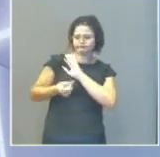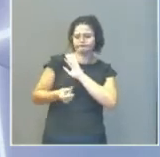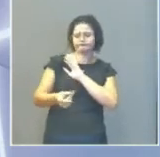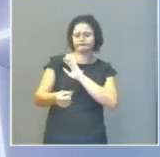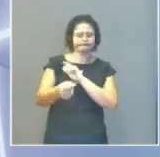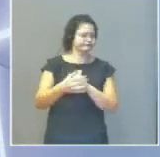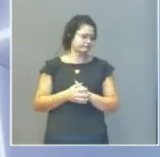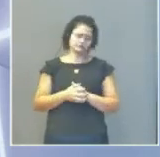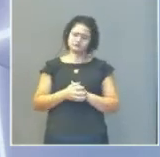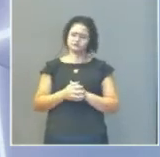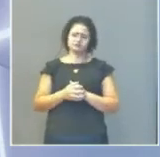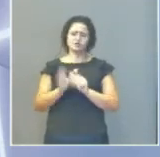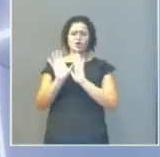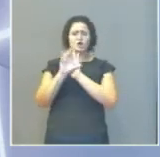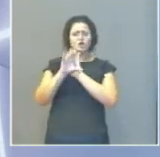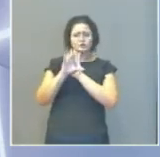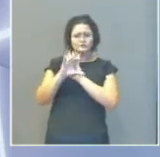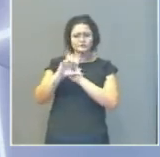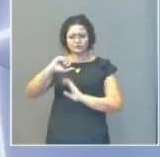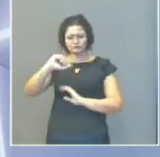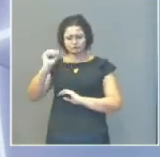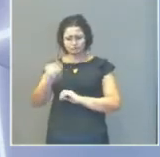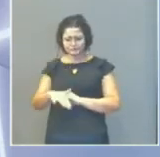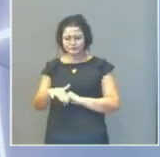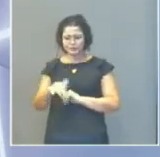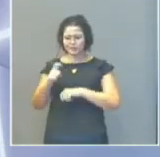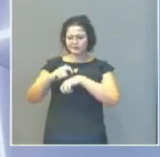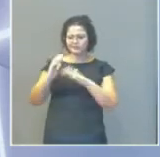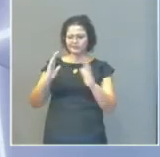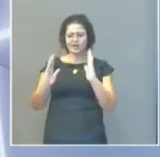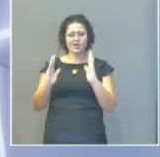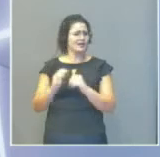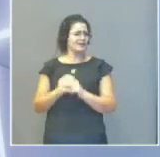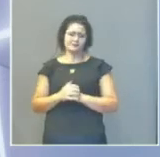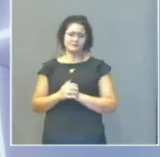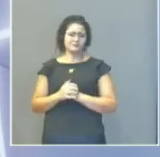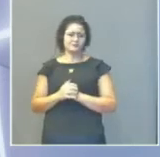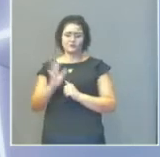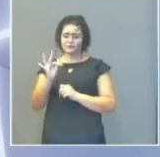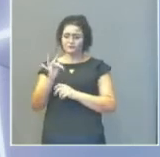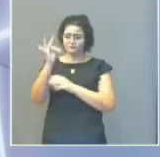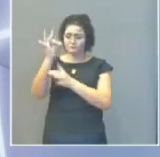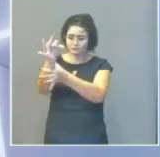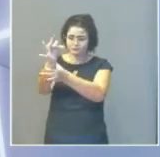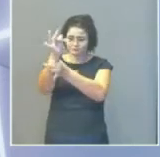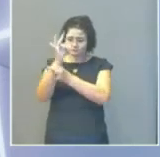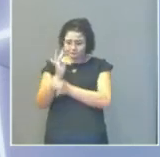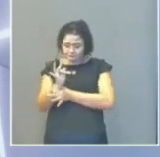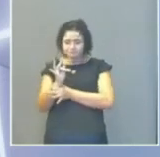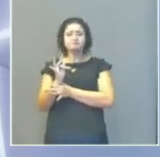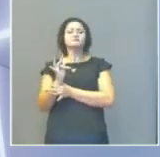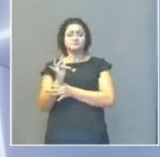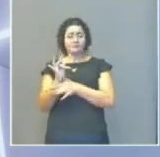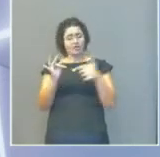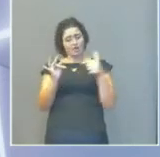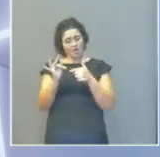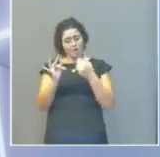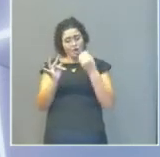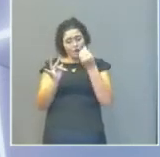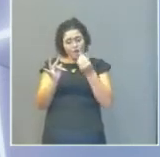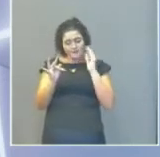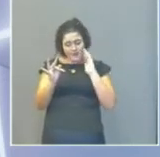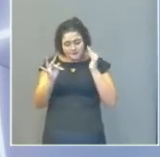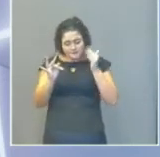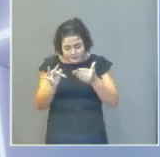just a spatio-temporal concept. The future is anticipatory. The future is a particular way of